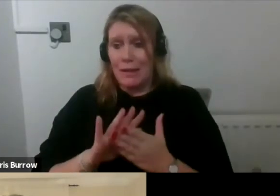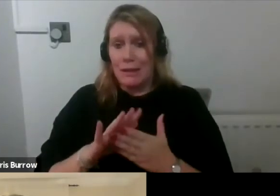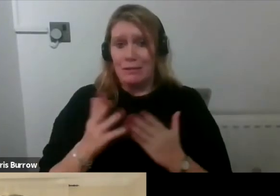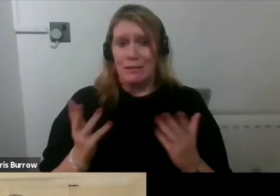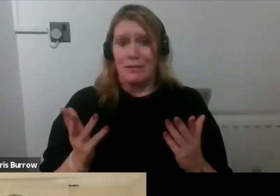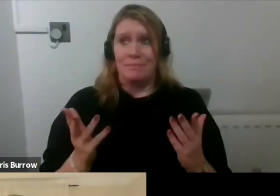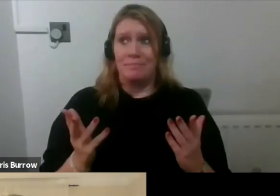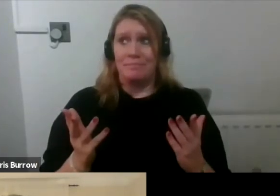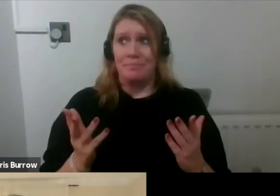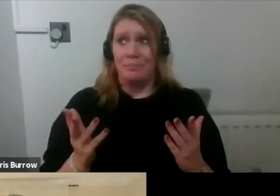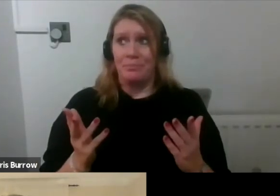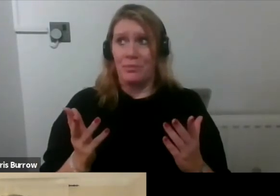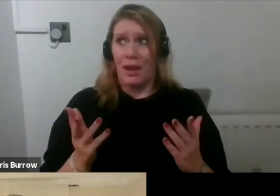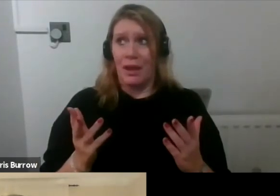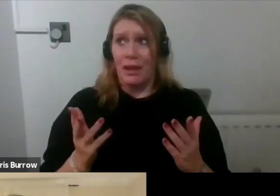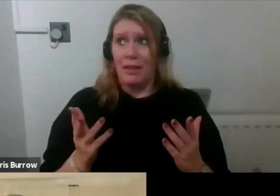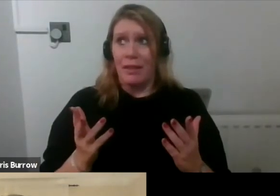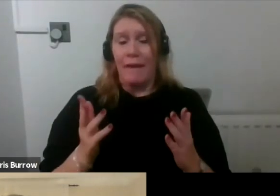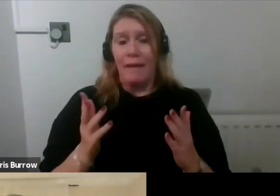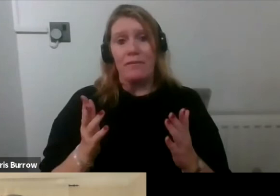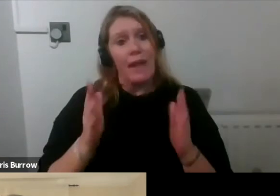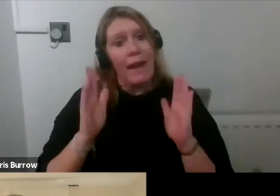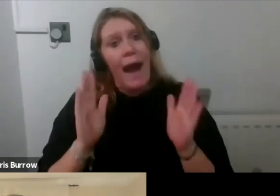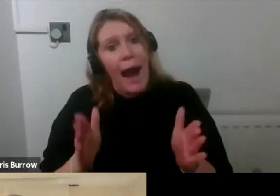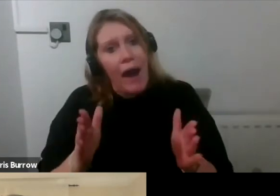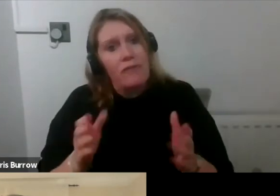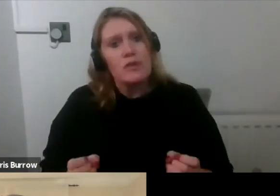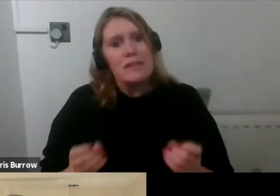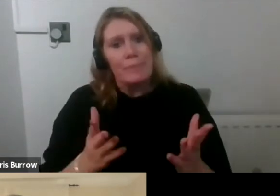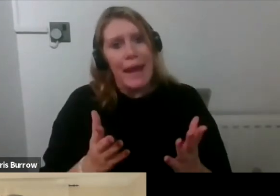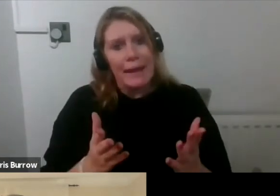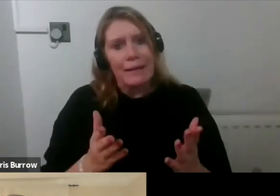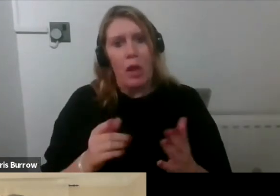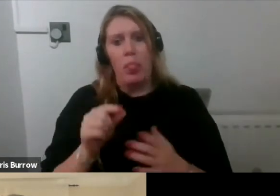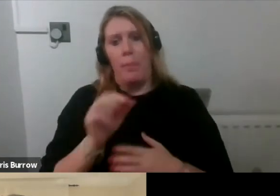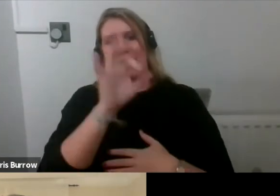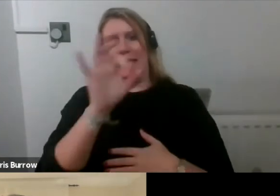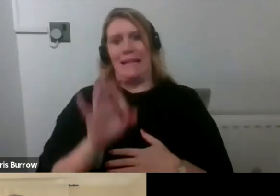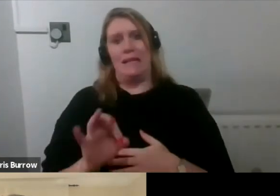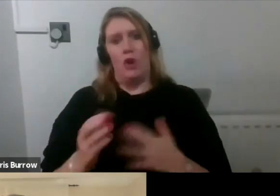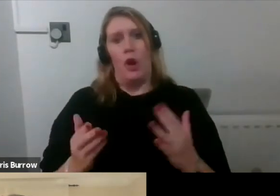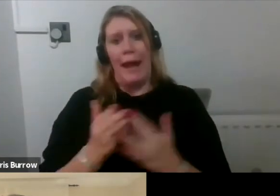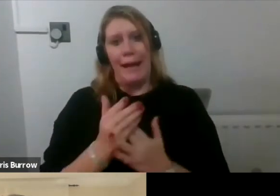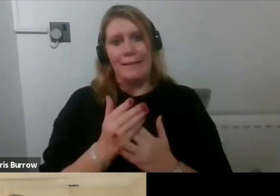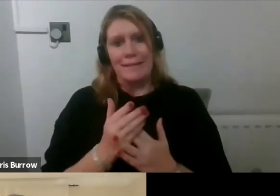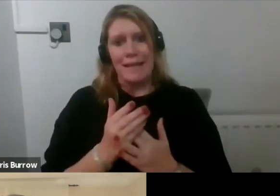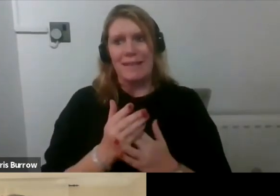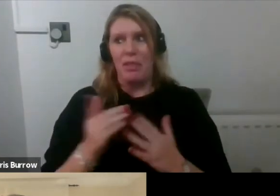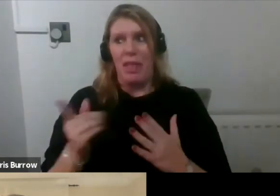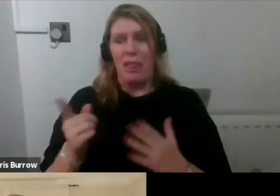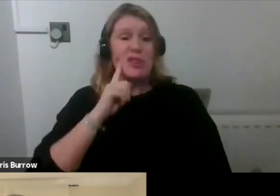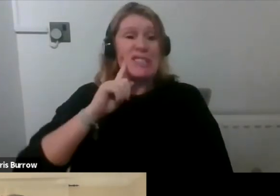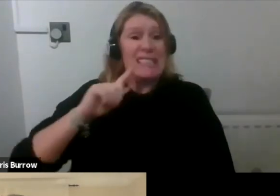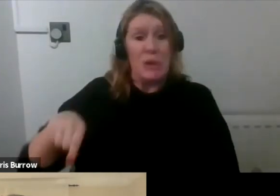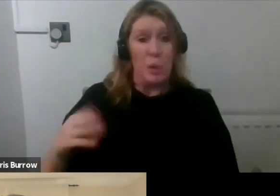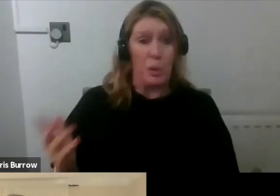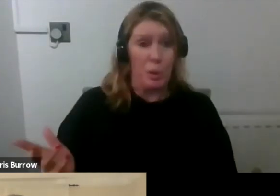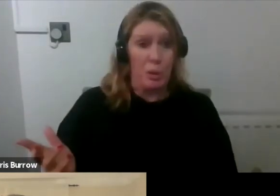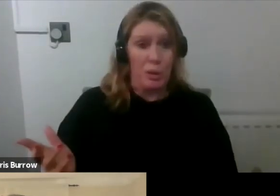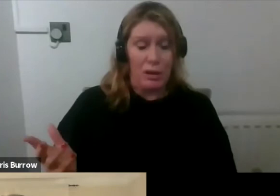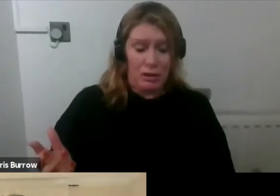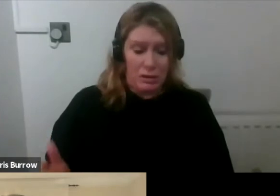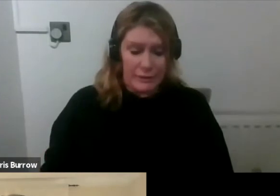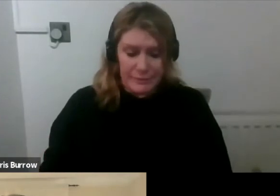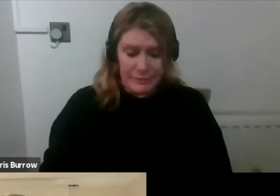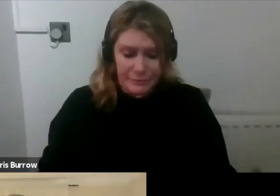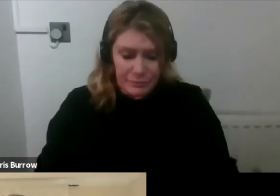whatever percentage on access, it just isn't spent. But what I'd really like to come on to talk about now is when you talk about a